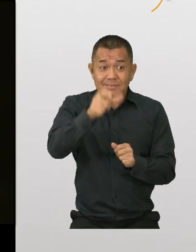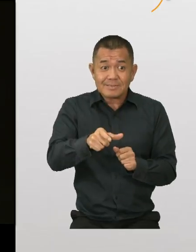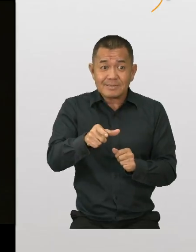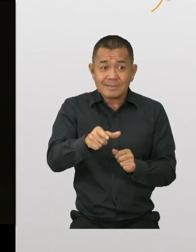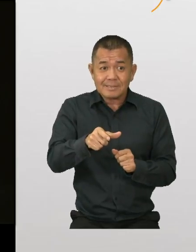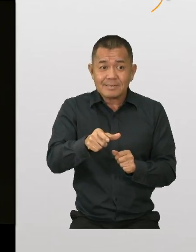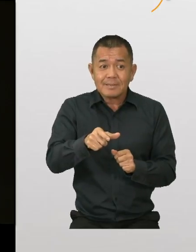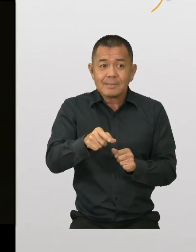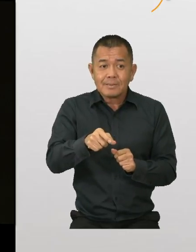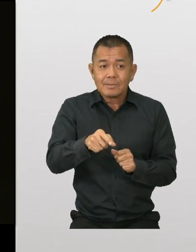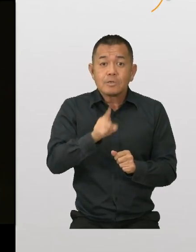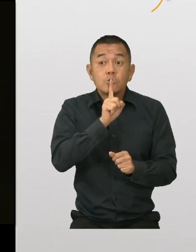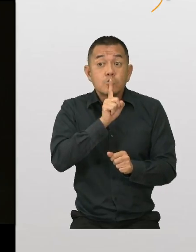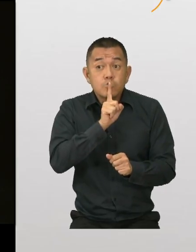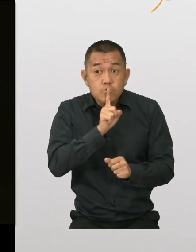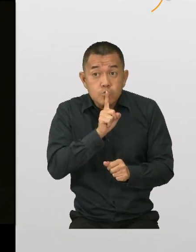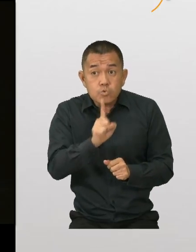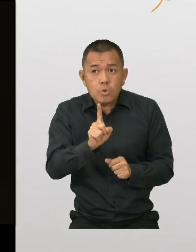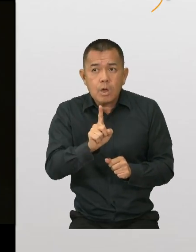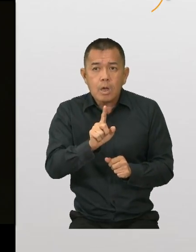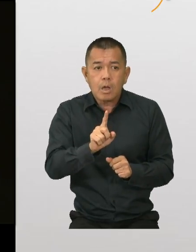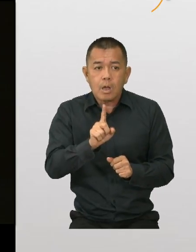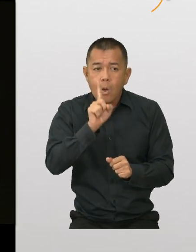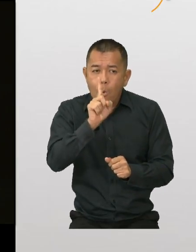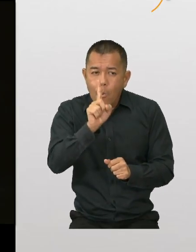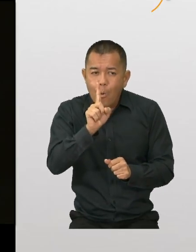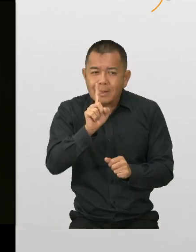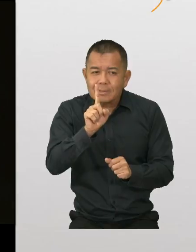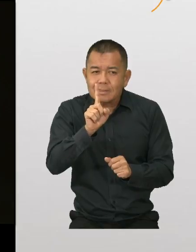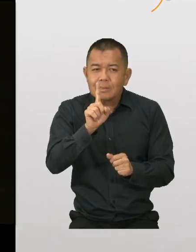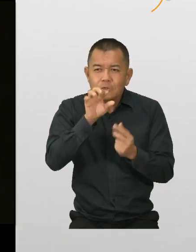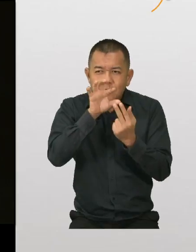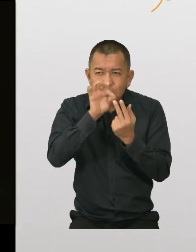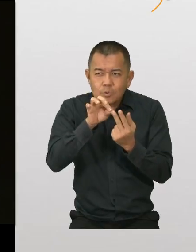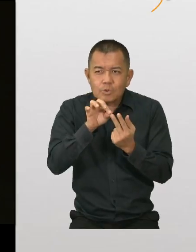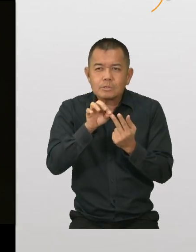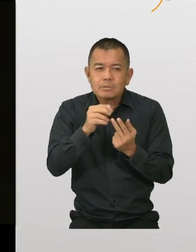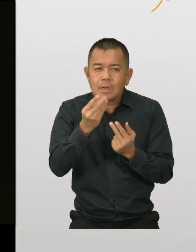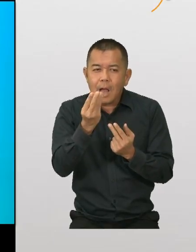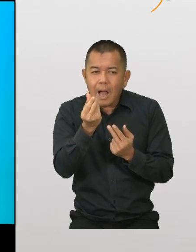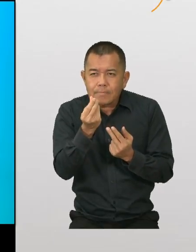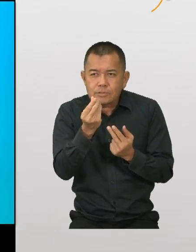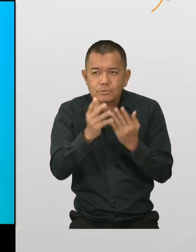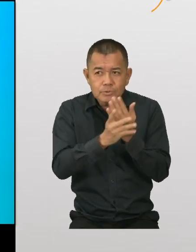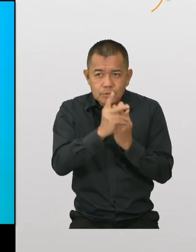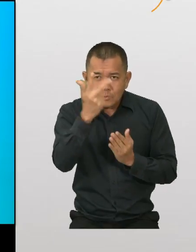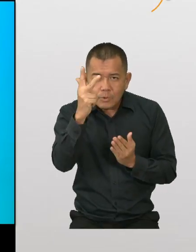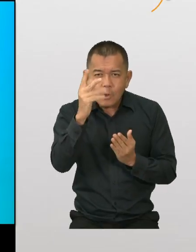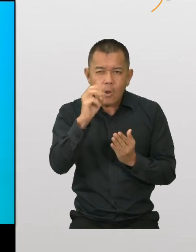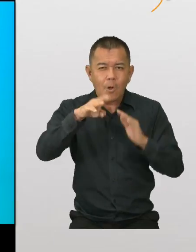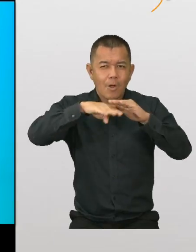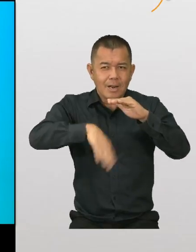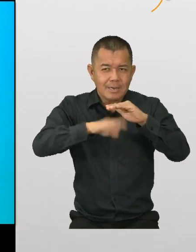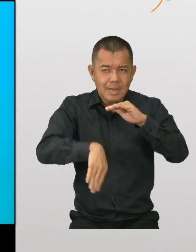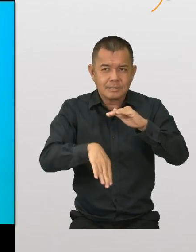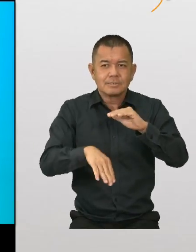assure that there will be at least one meal option which is priced at $3 or less. In other words, when we